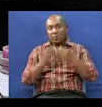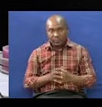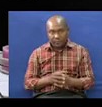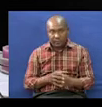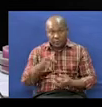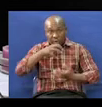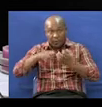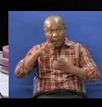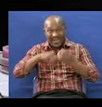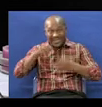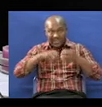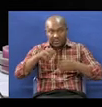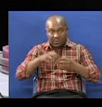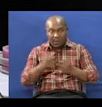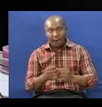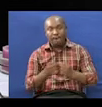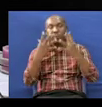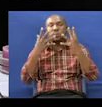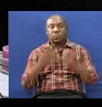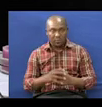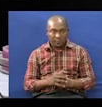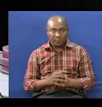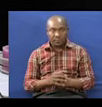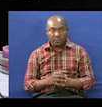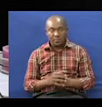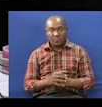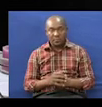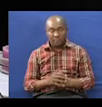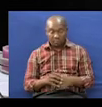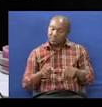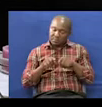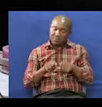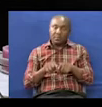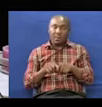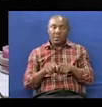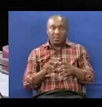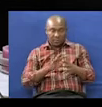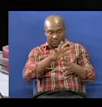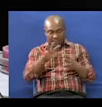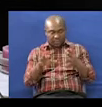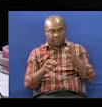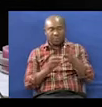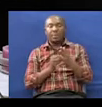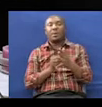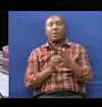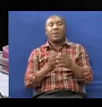so that they can mix together so as to burn. So that are the